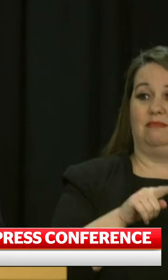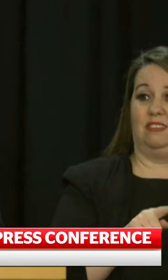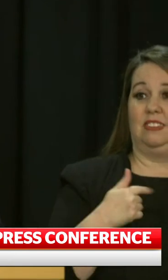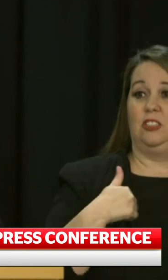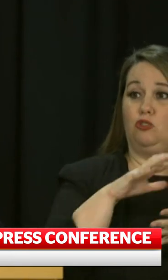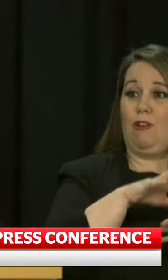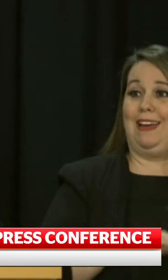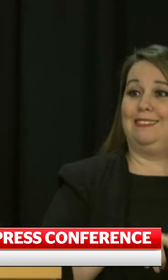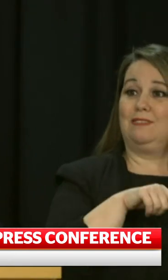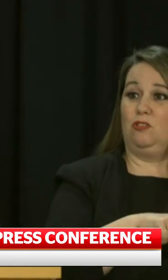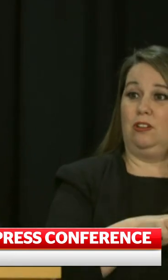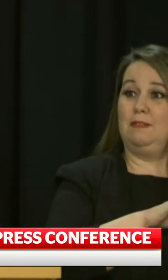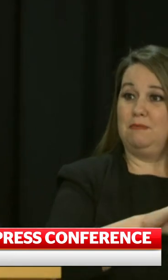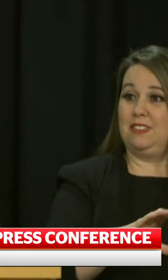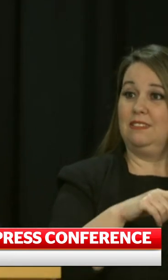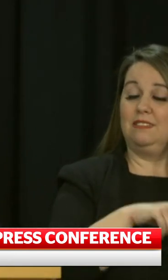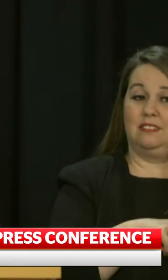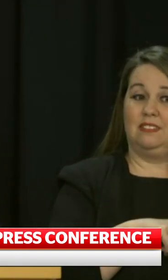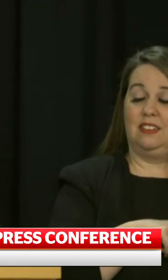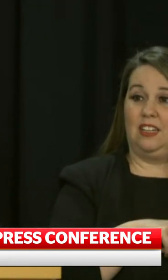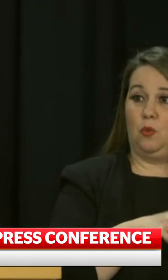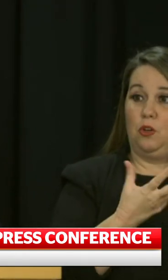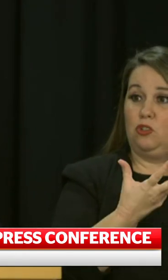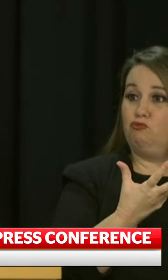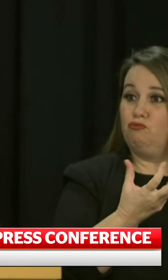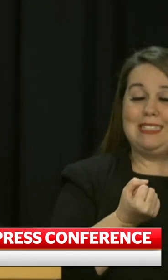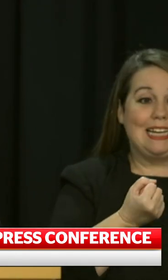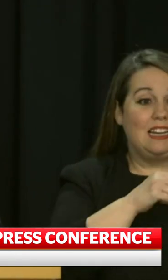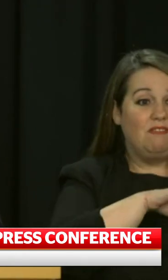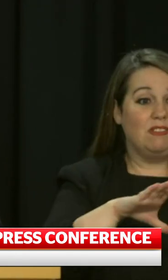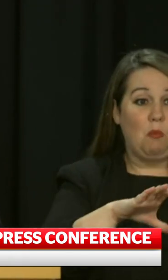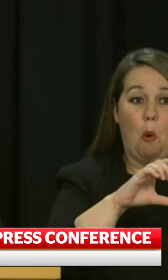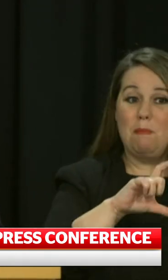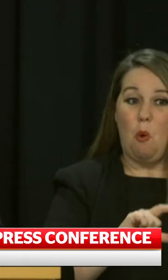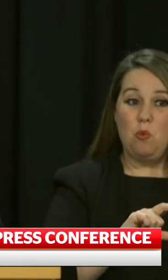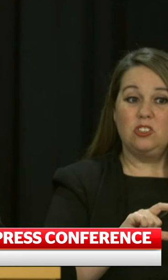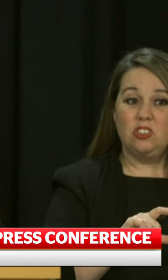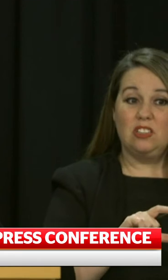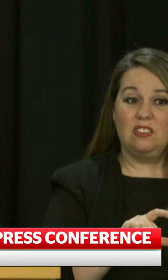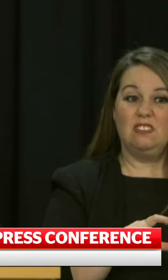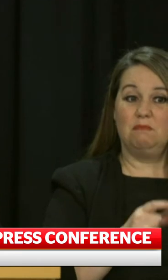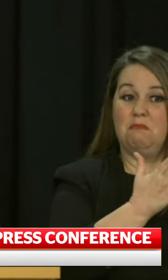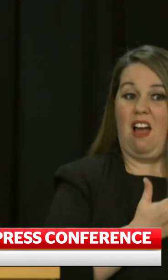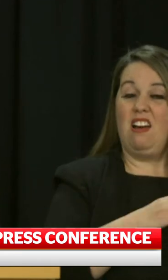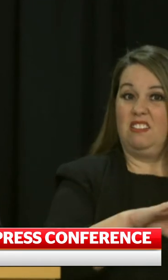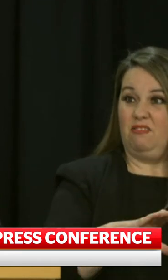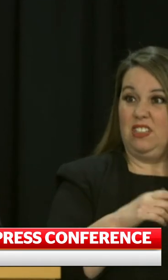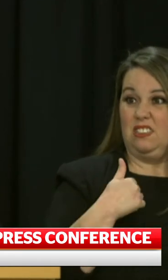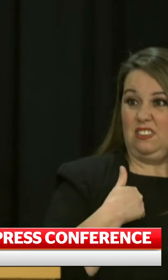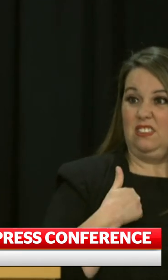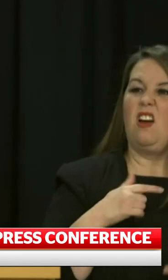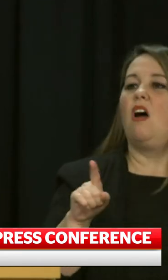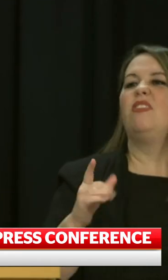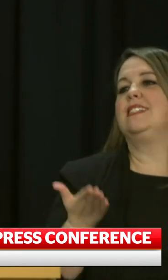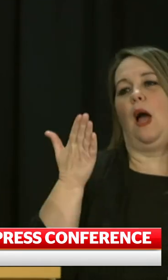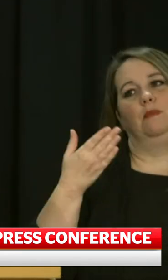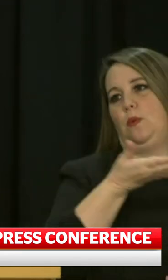small portion of the actual transcript? That's ultimately a matter for them. How does it belong to RNZ when Kerry said